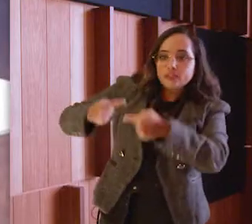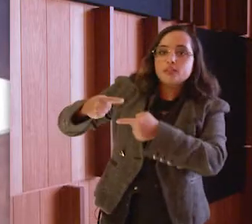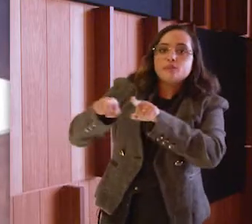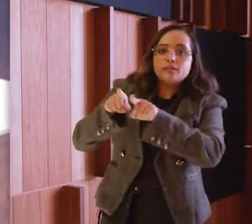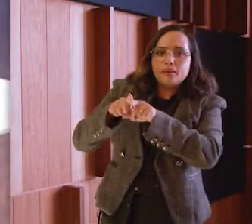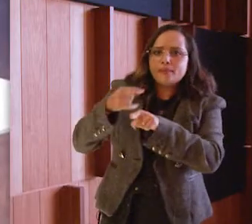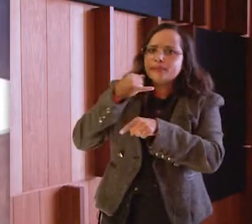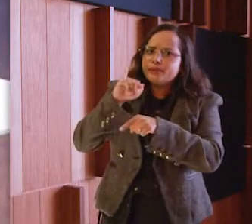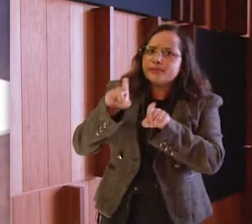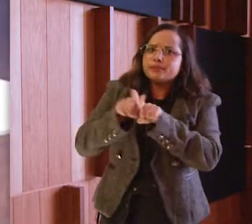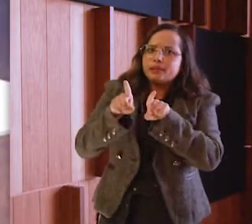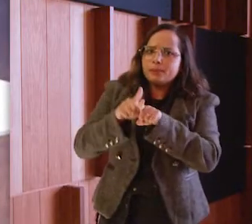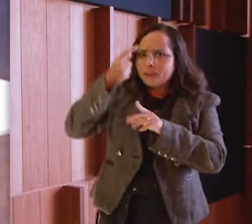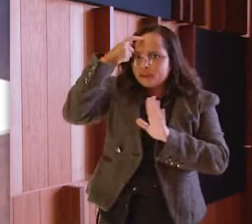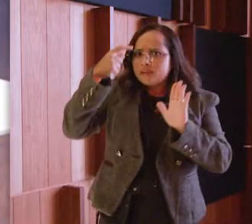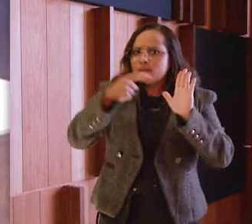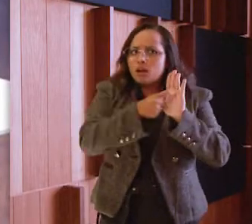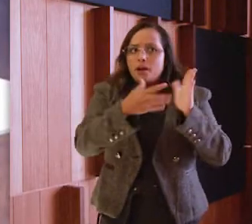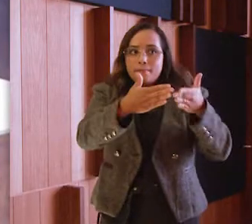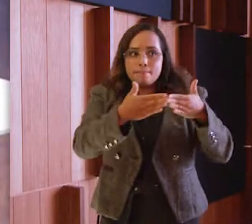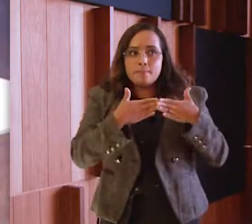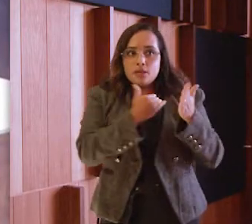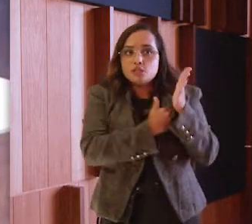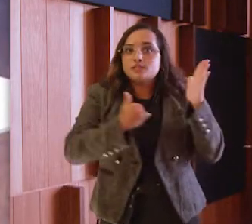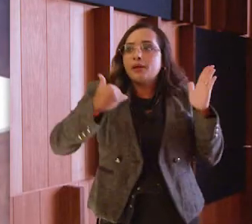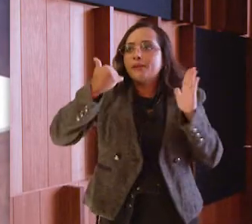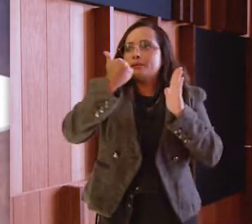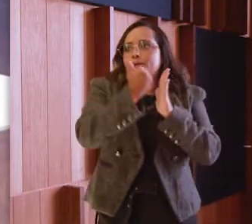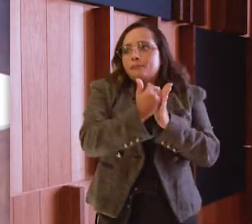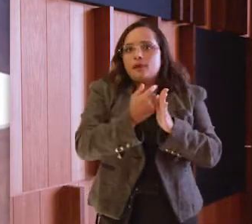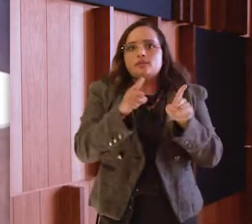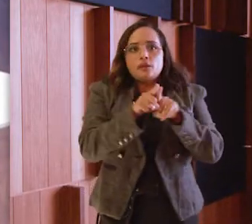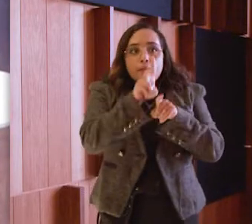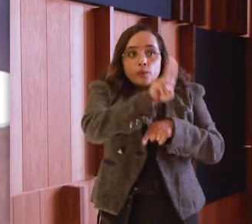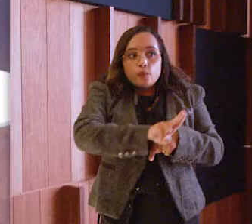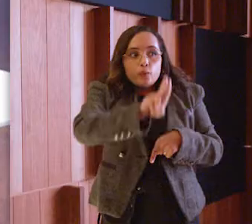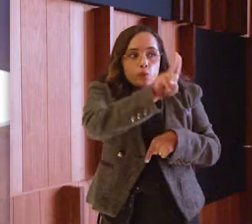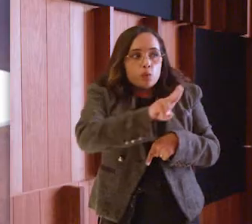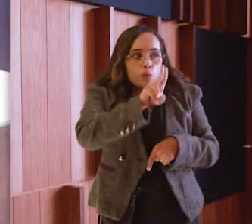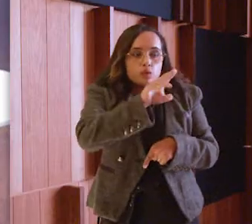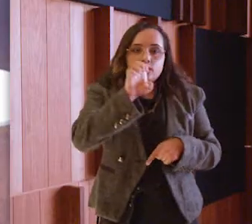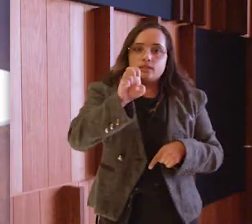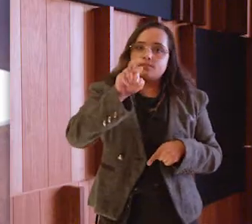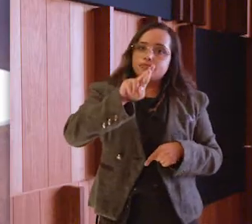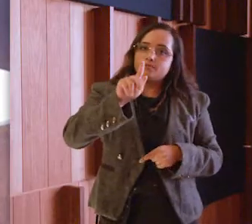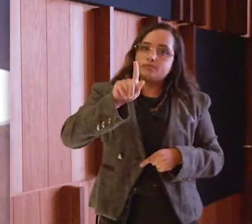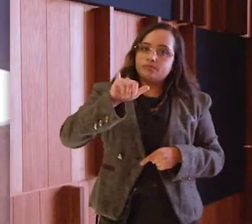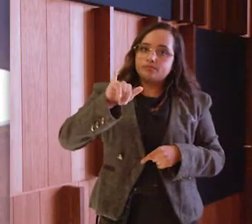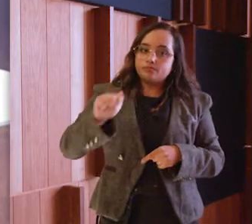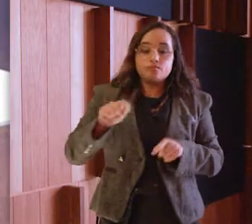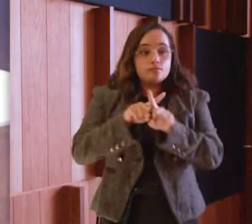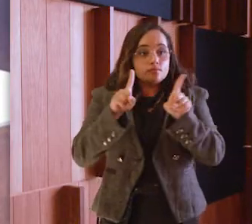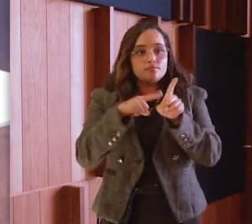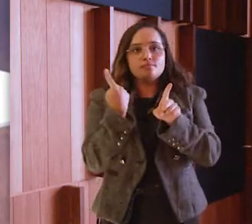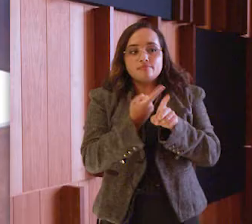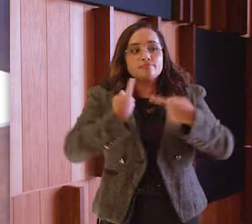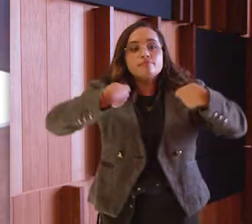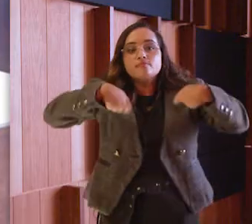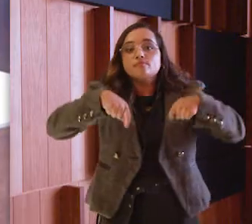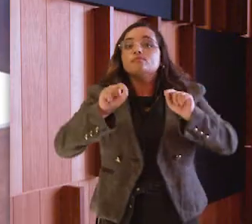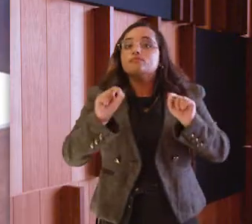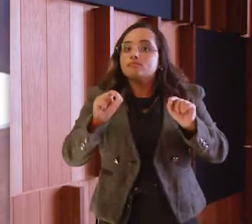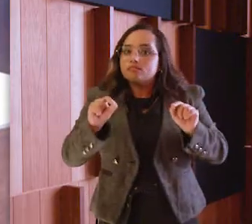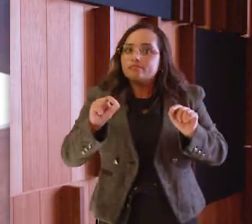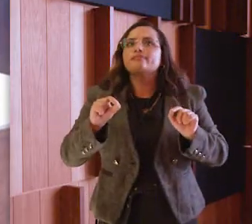need double, 3x the type of energy that we'll need going forward. And at the same time, we need to save the planet in the process in the next 10 years